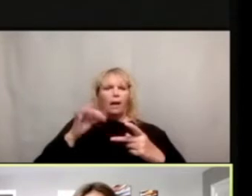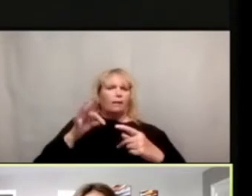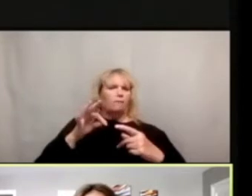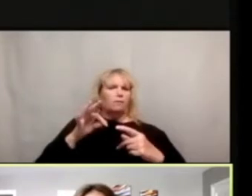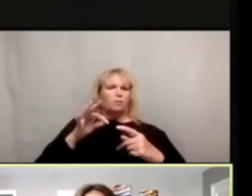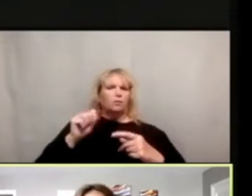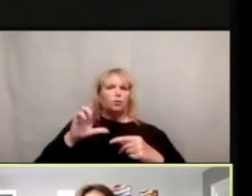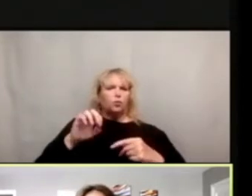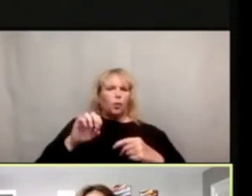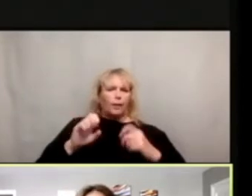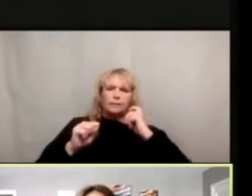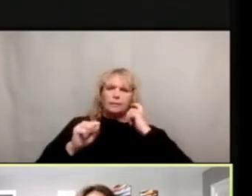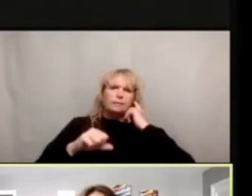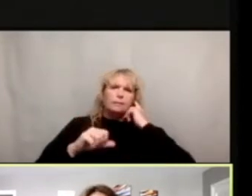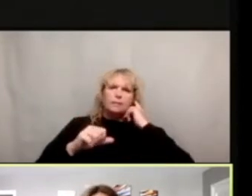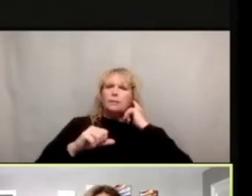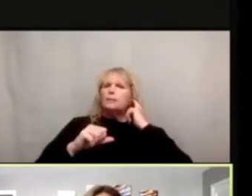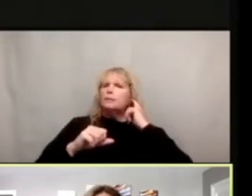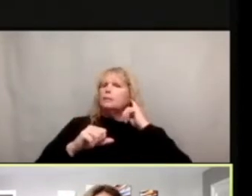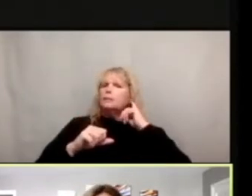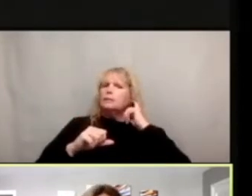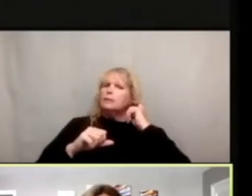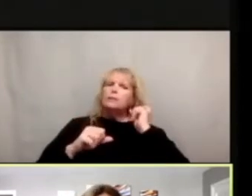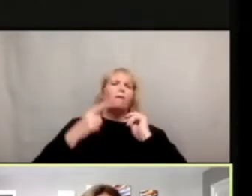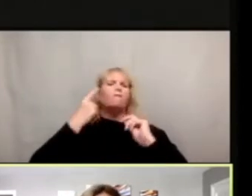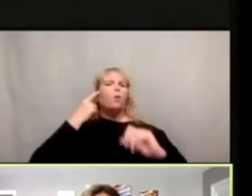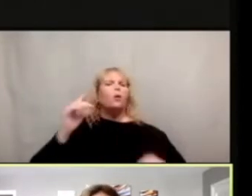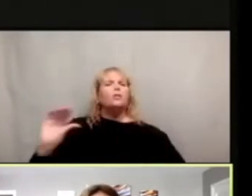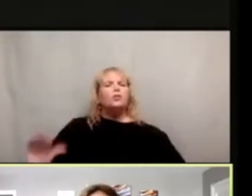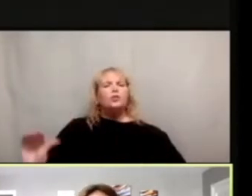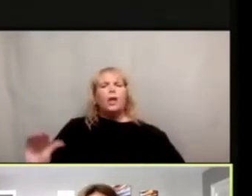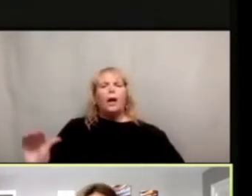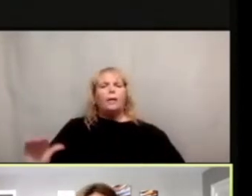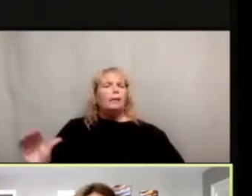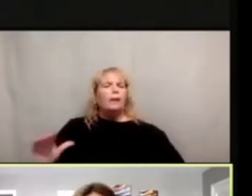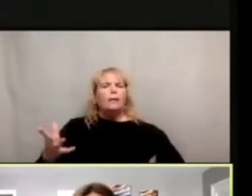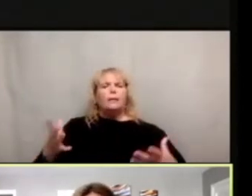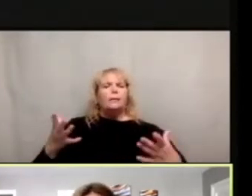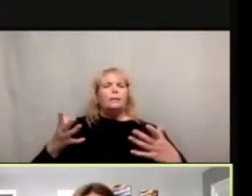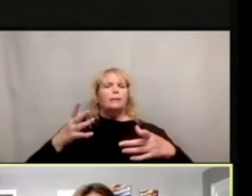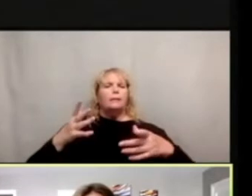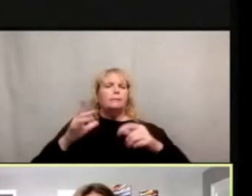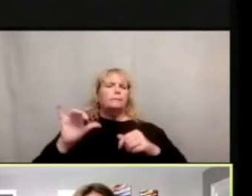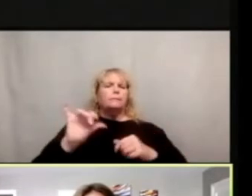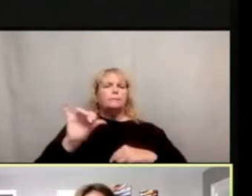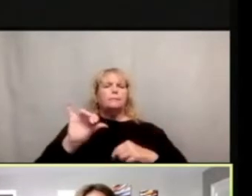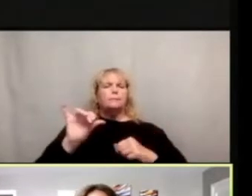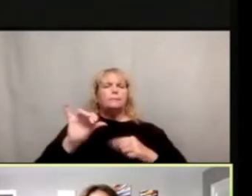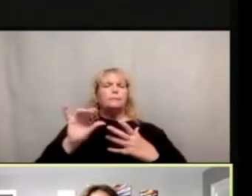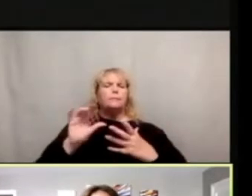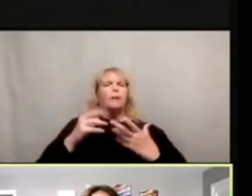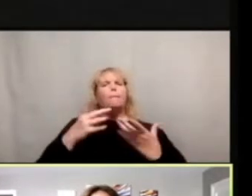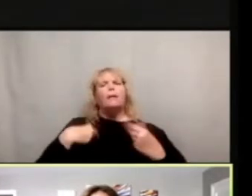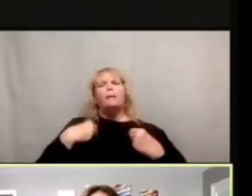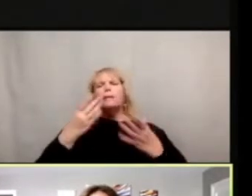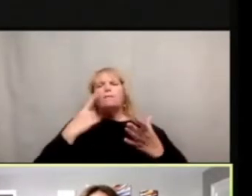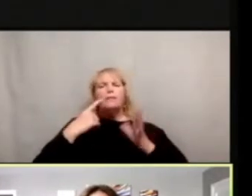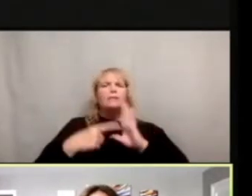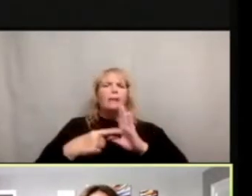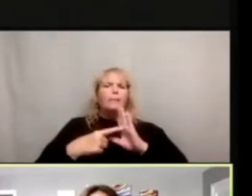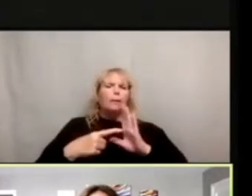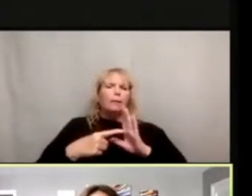stress, which, for a child might be, taking an exam. I know there are some exceptions